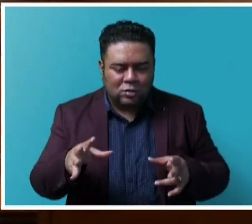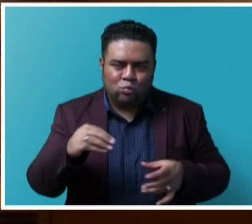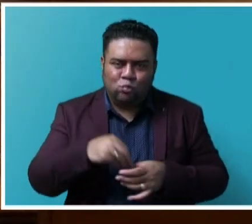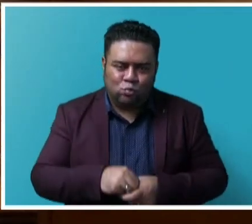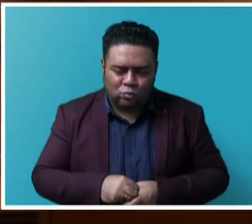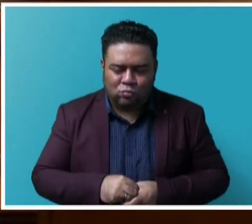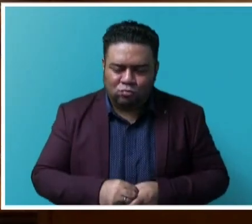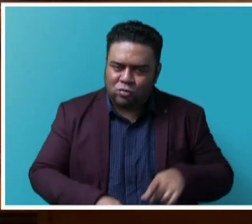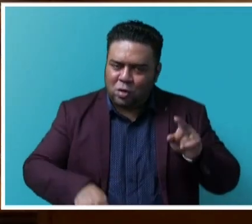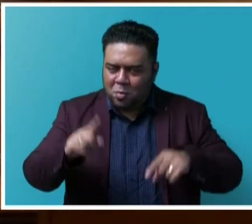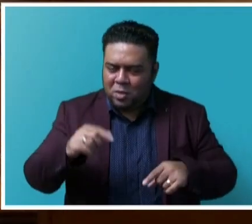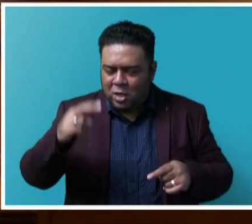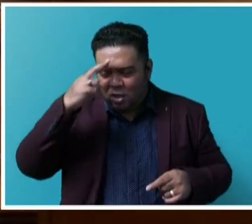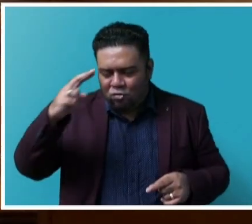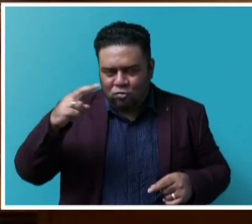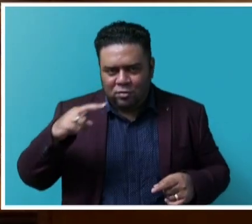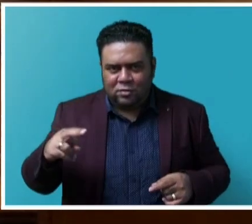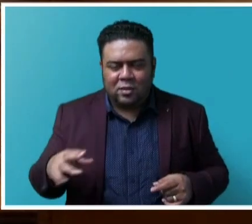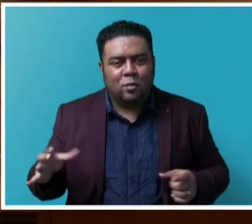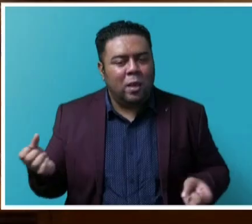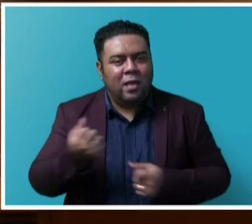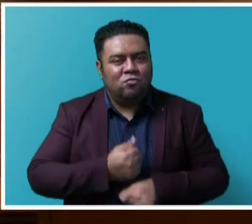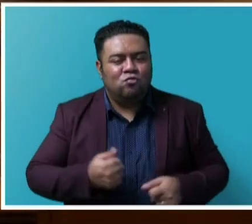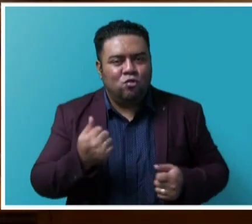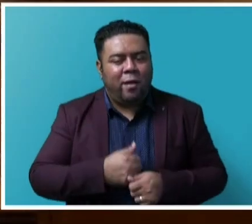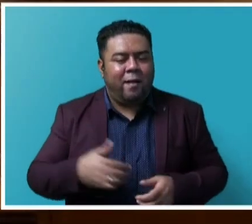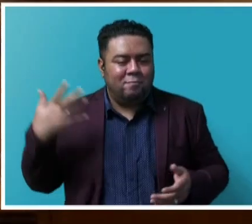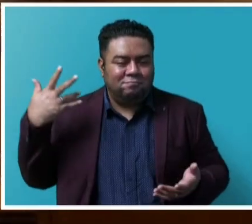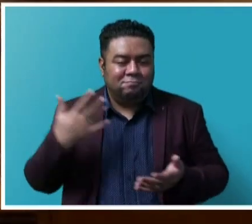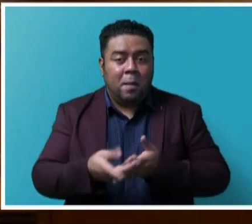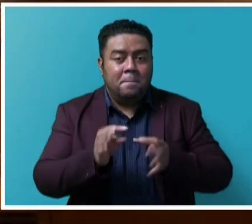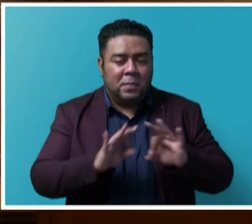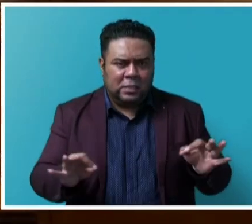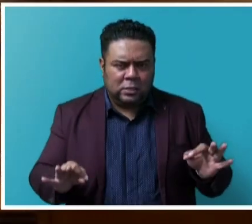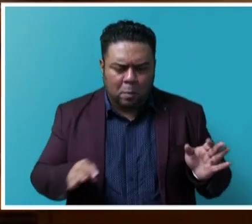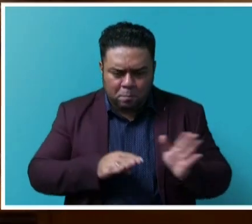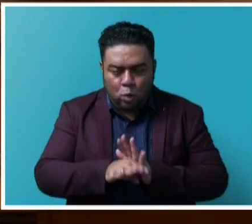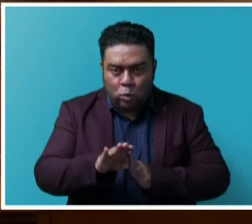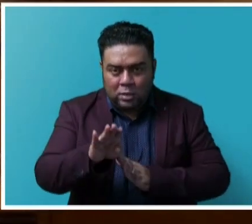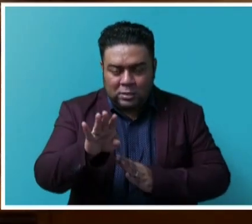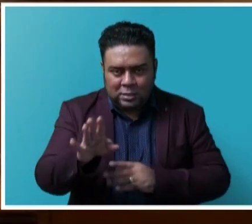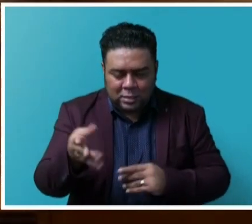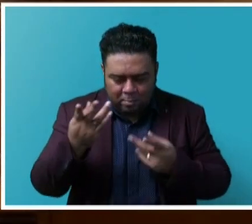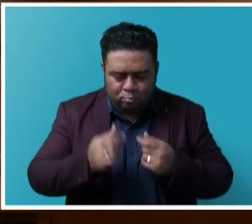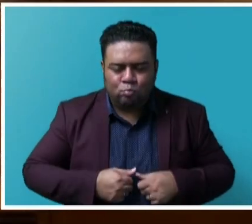A dynamic nation that will enjoy lasting peace, progress, and prosperity.